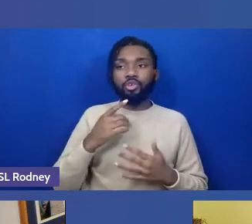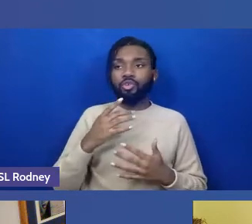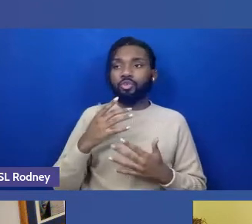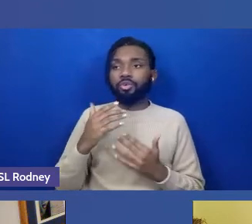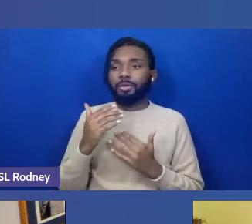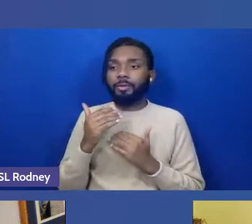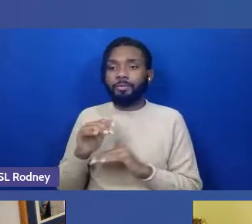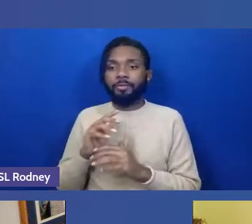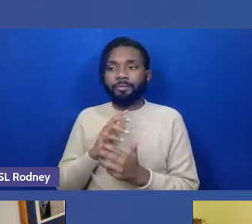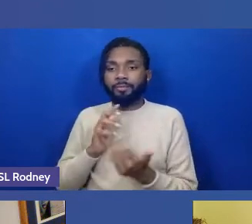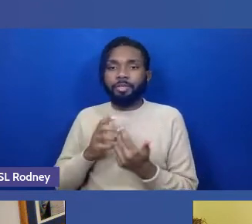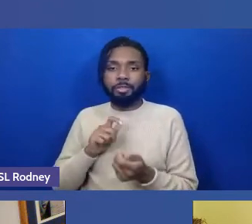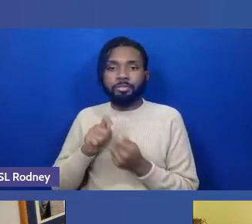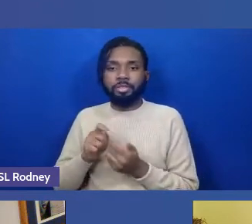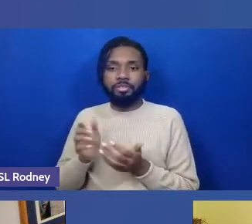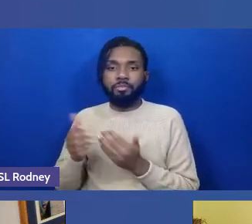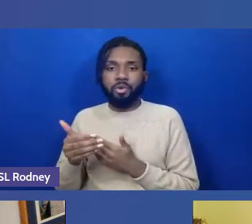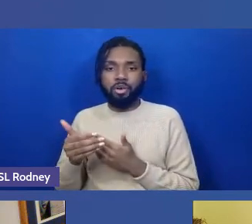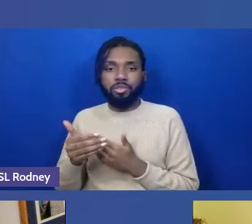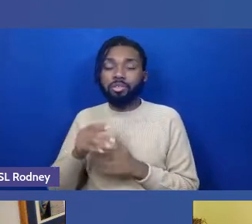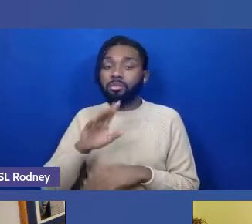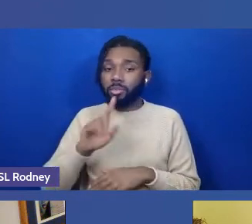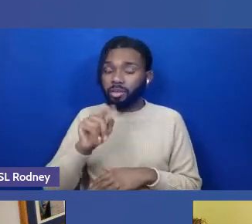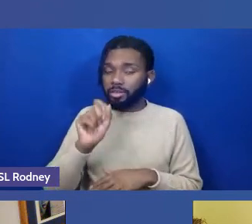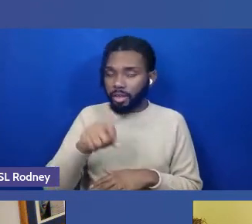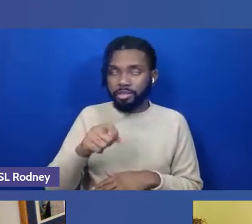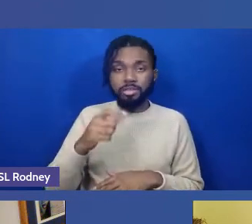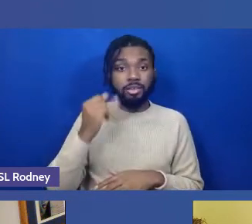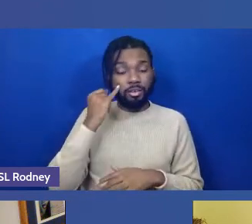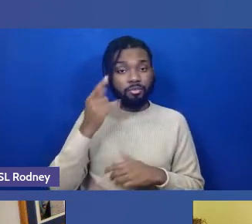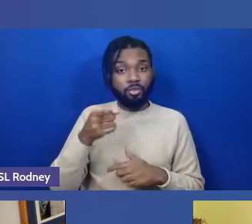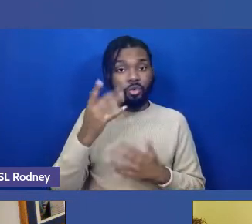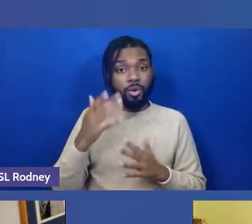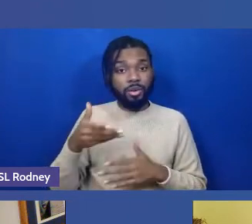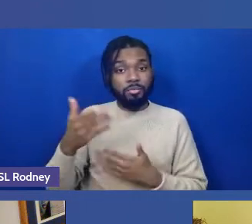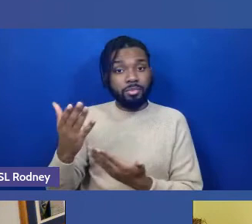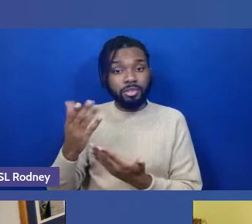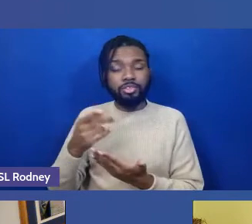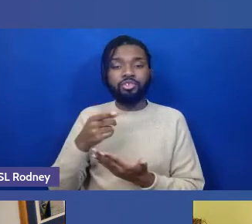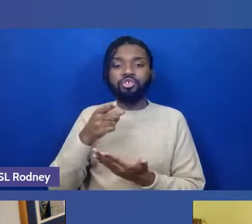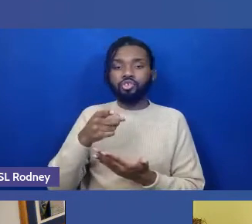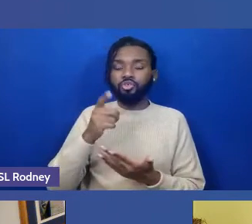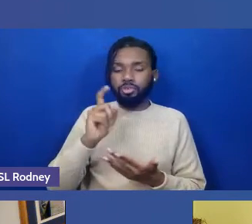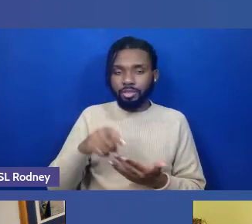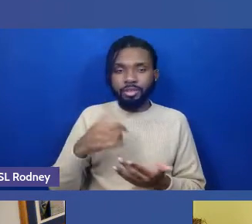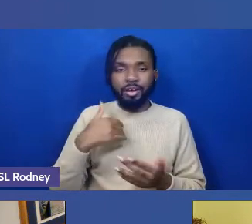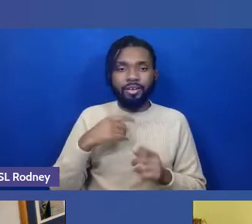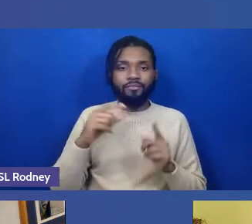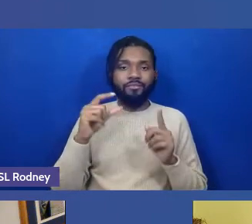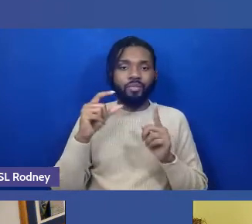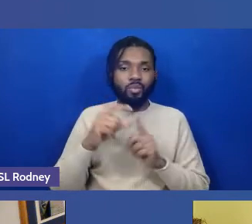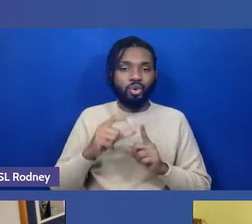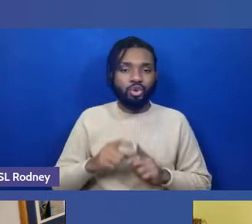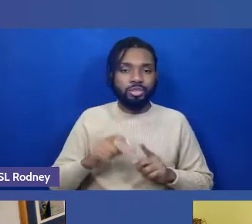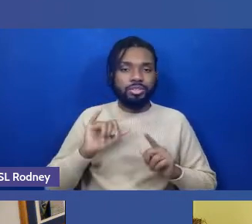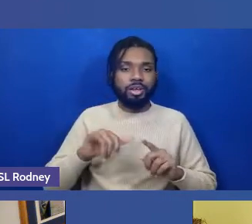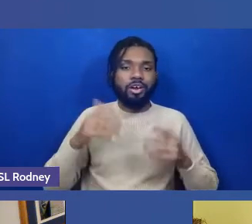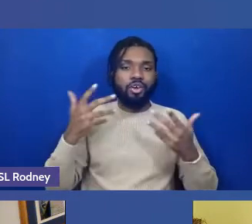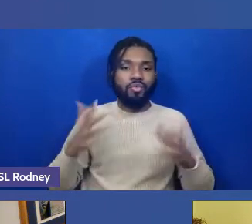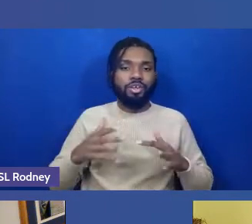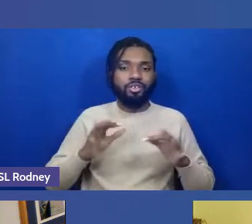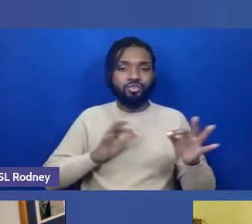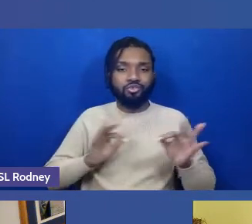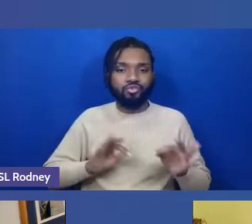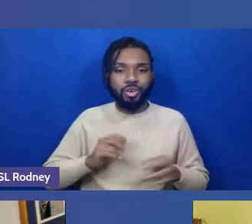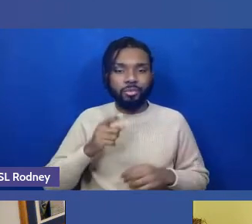mean, yes, in order to pitch, there needs to be words that exist that can describe you. However, that does not mean that you